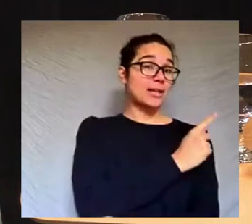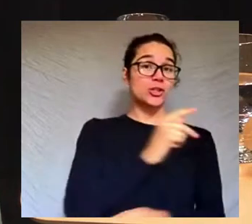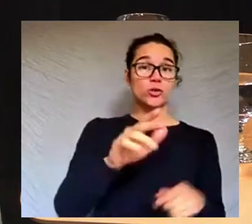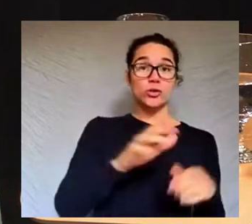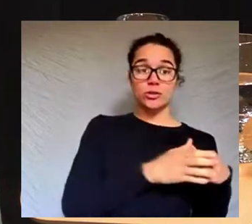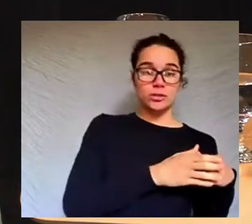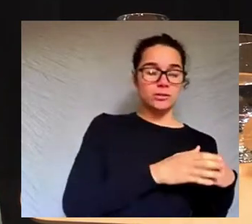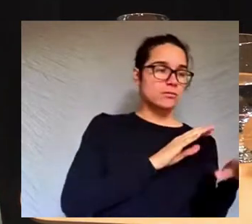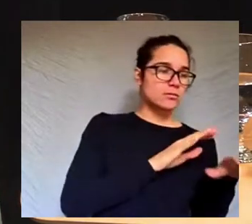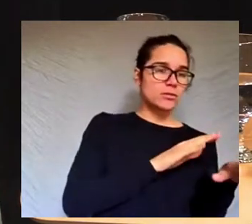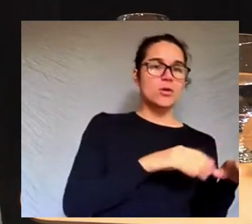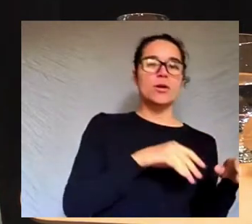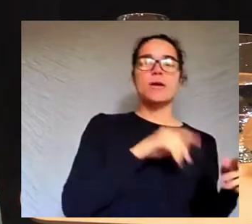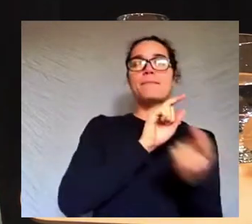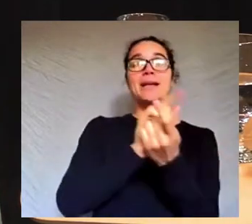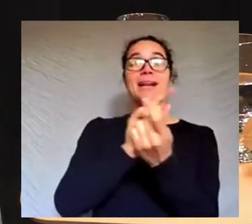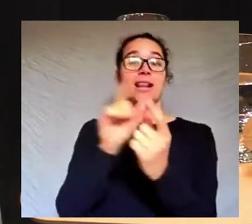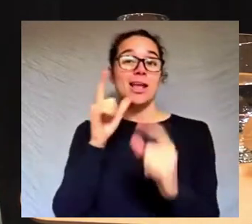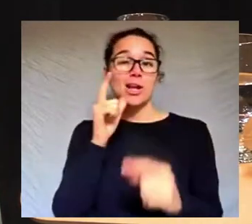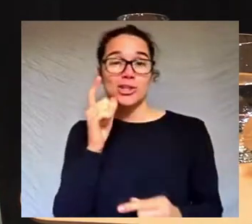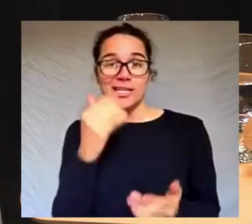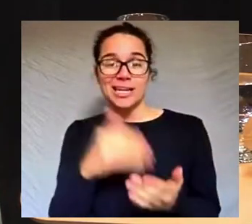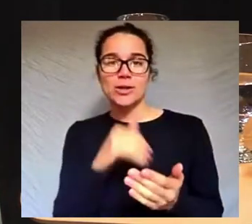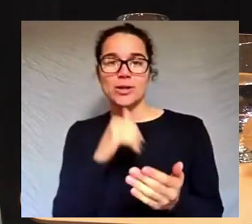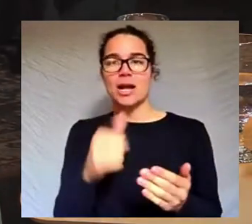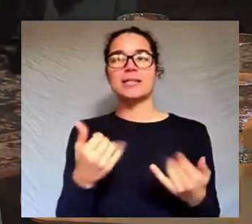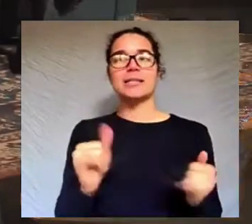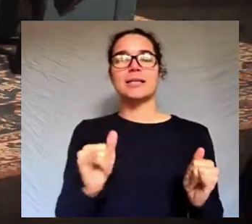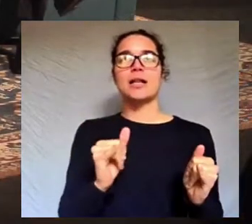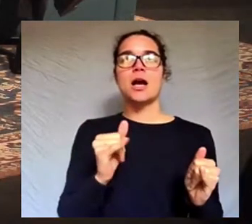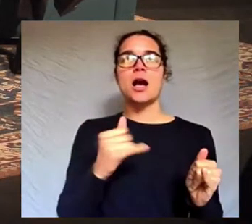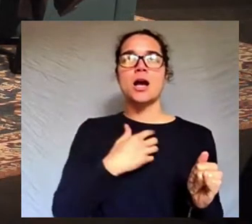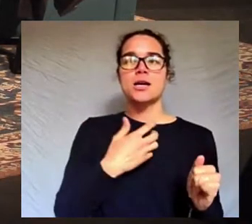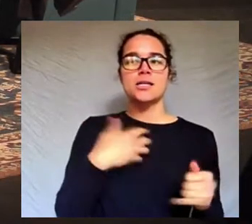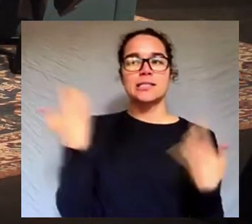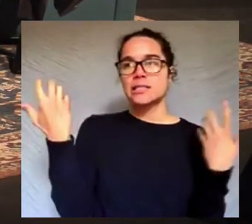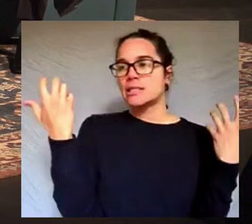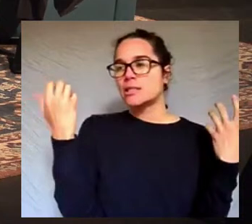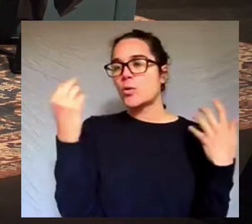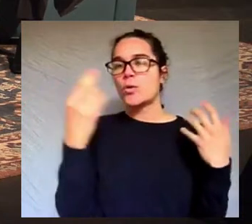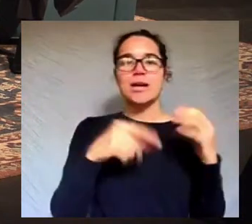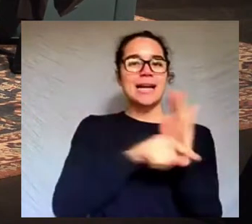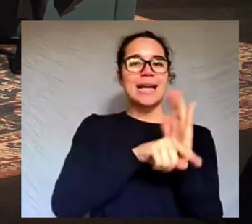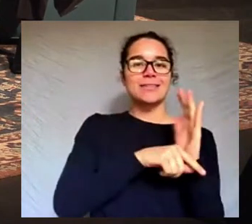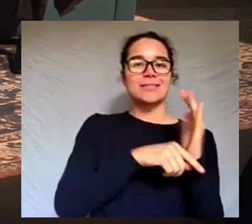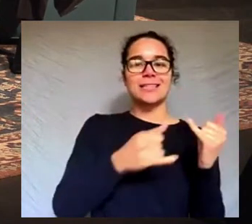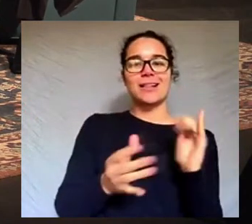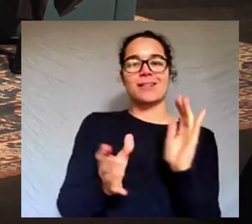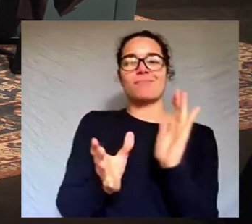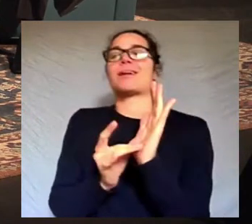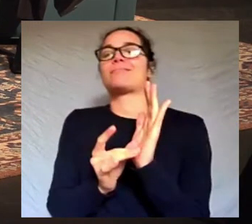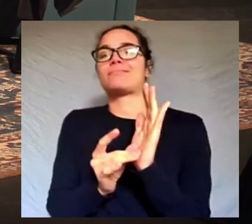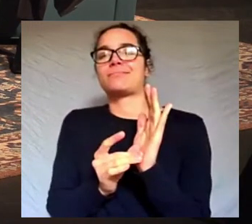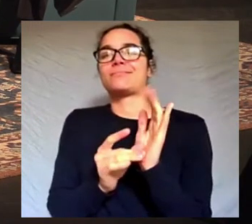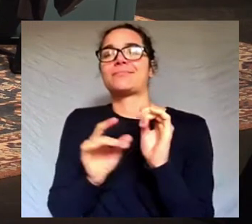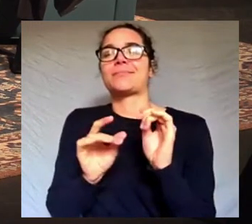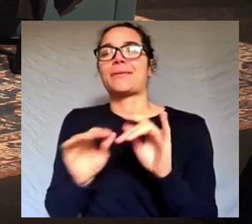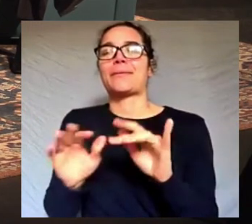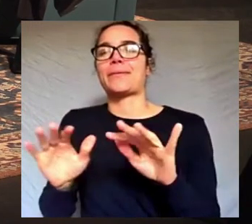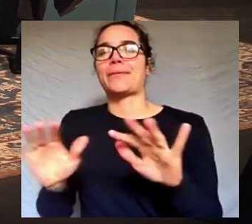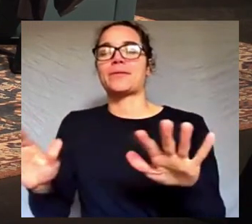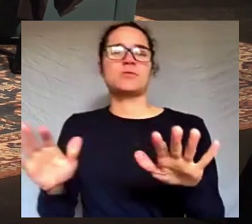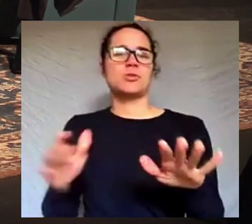at lunch. You're not carrying over something negative. You don't feel guilty about